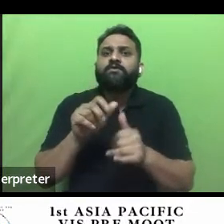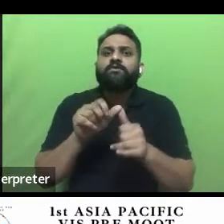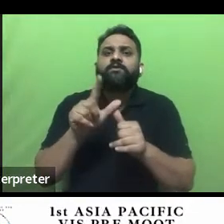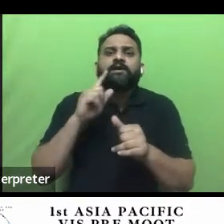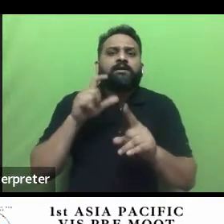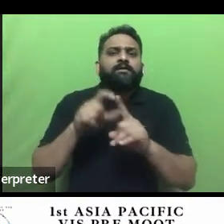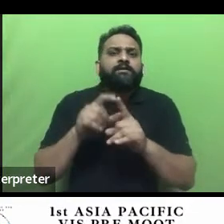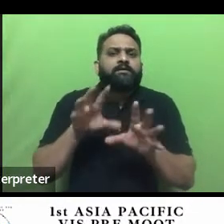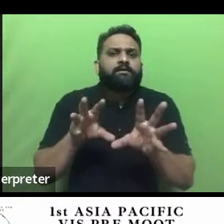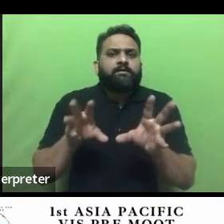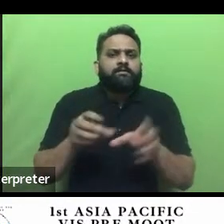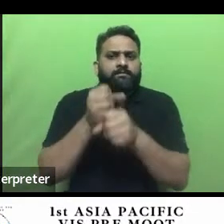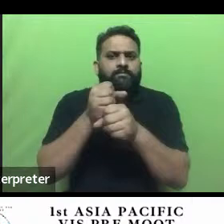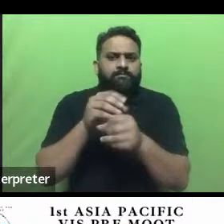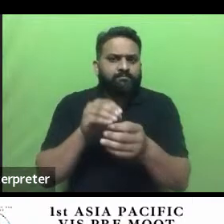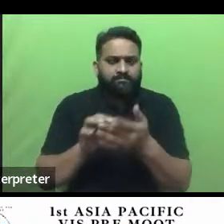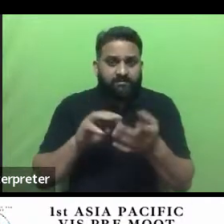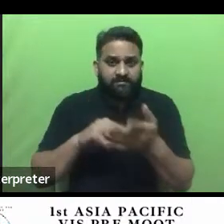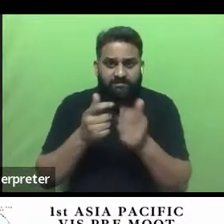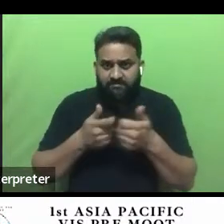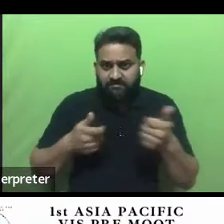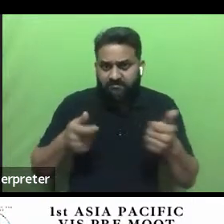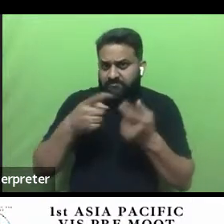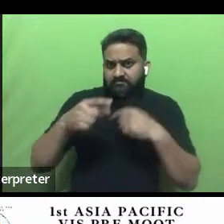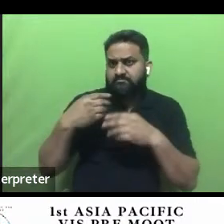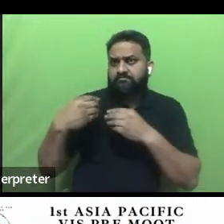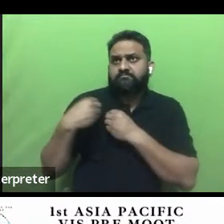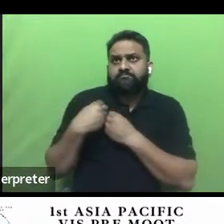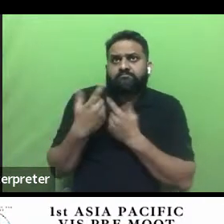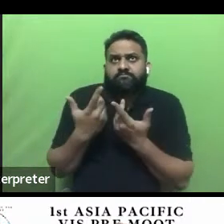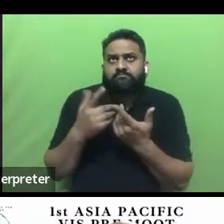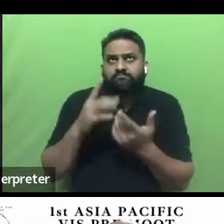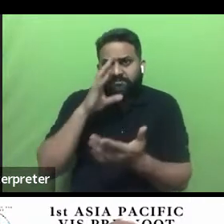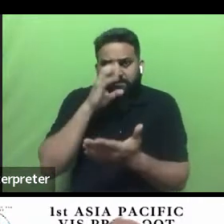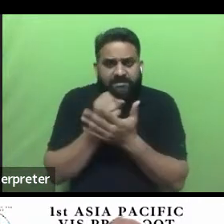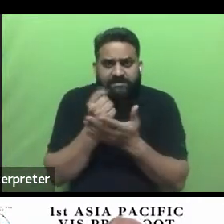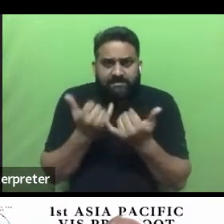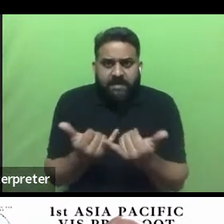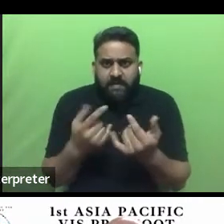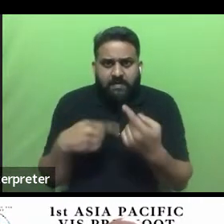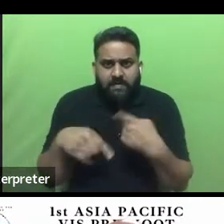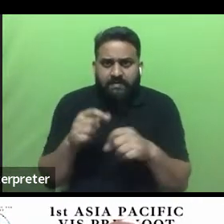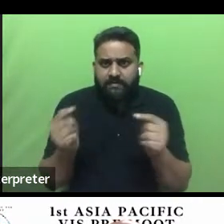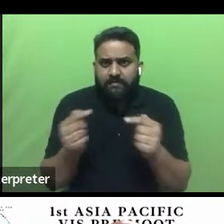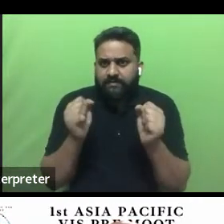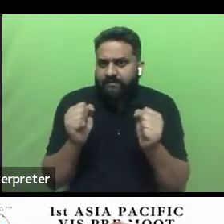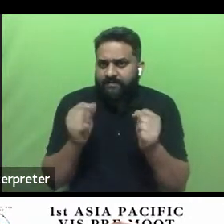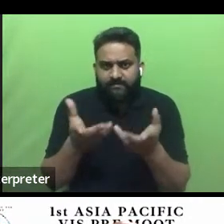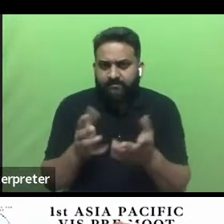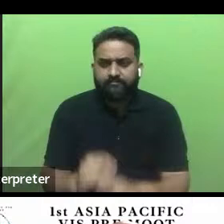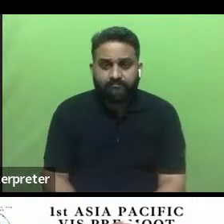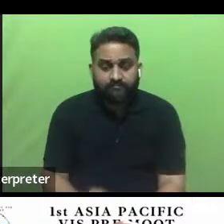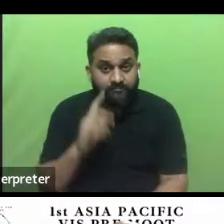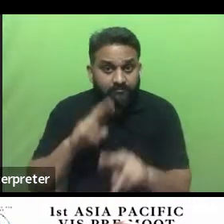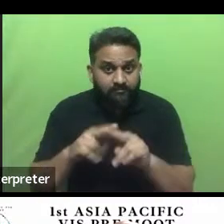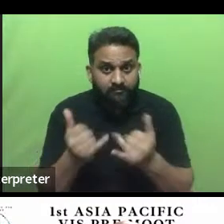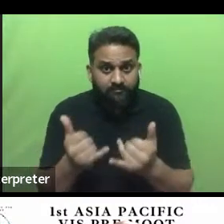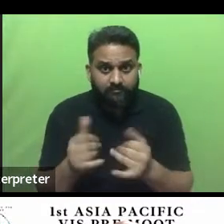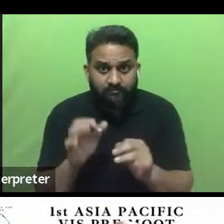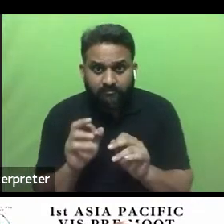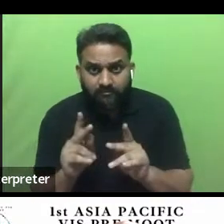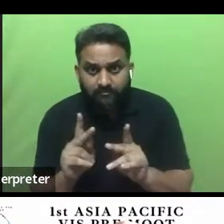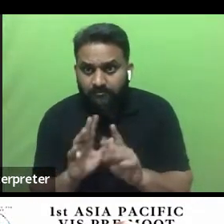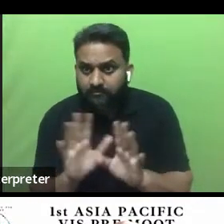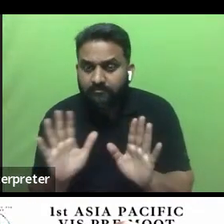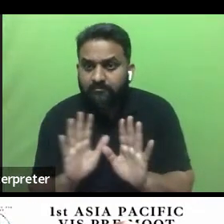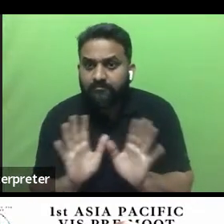tribunal does not have the jurisdiction to hear and decide upon the present dispute. If I can be of no further assistance,